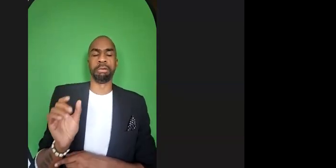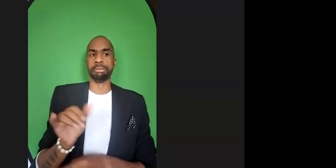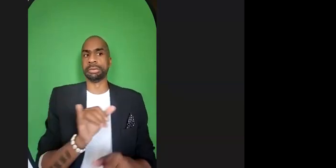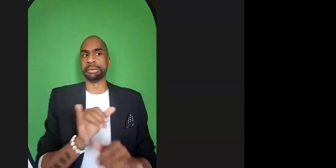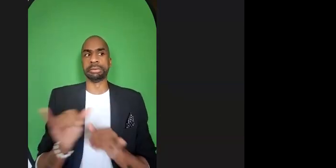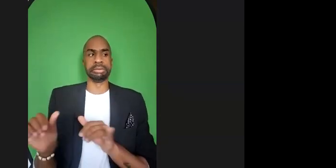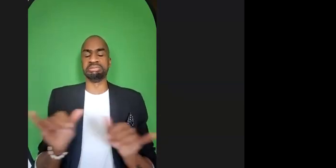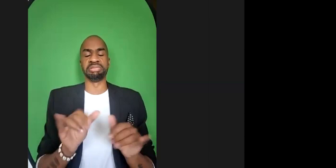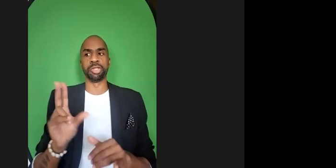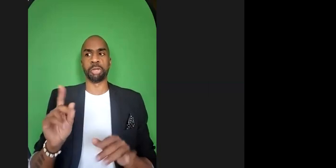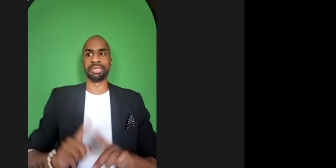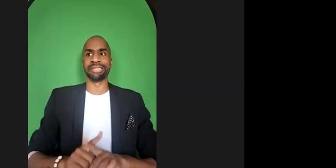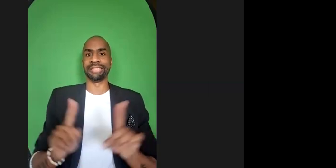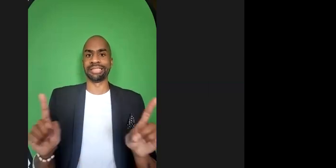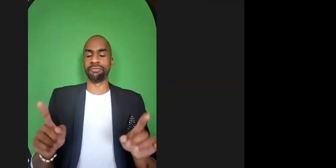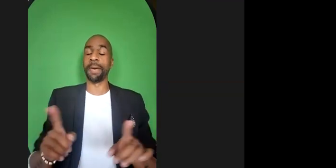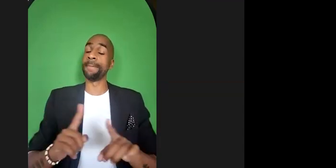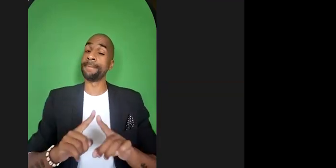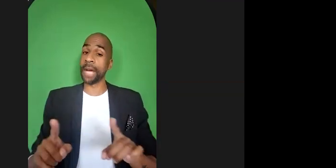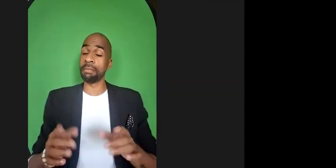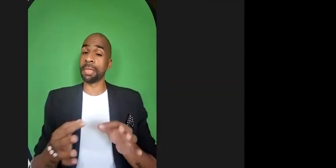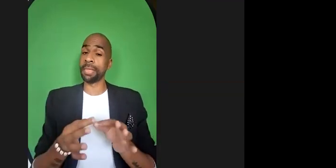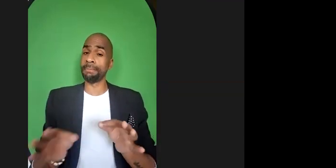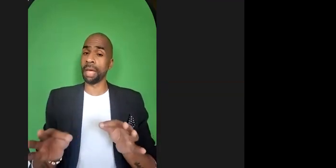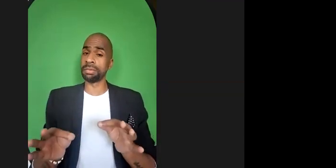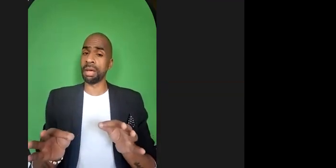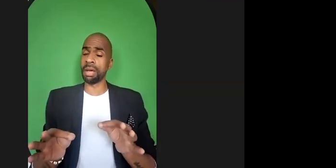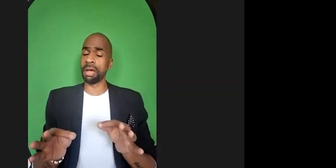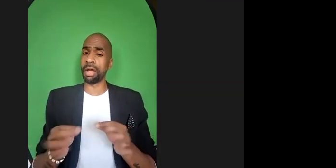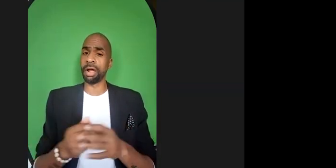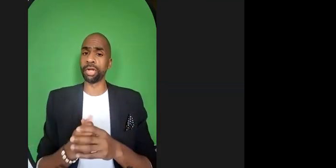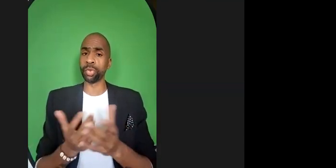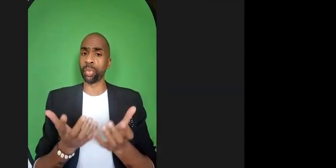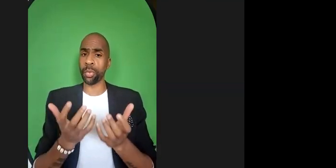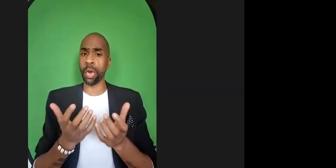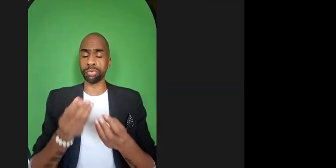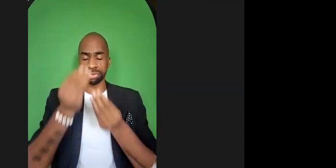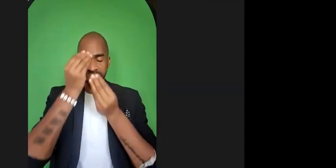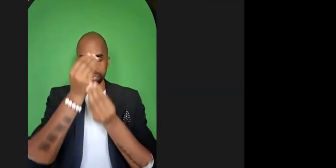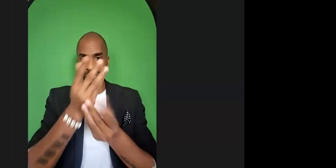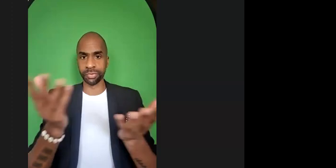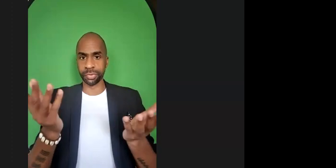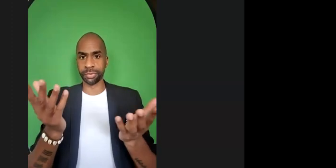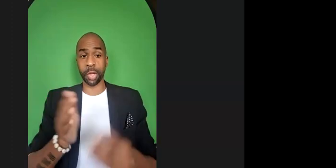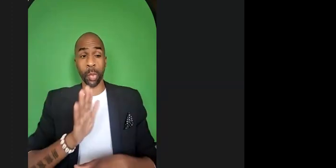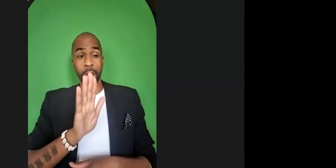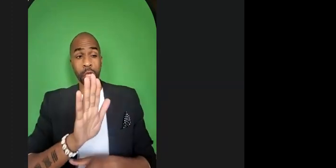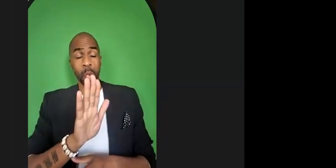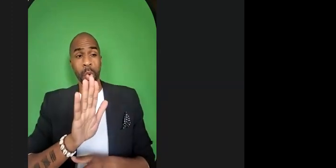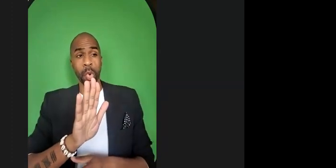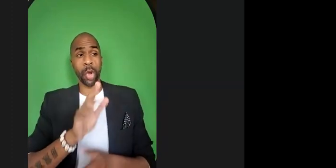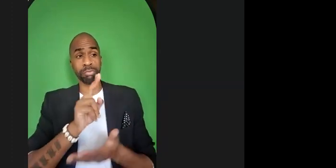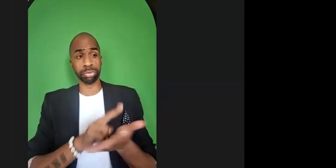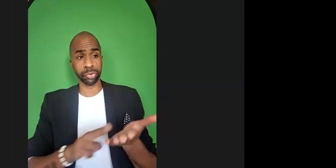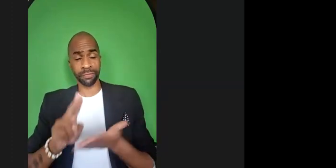other places, but I think that the message that we would like to push out is that at your university, at your facility,